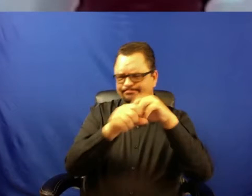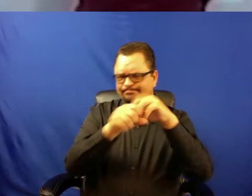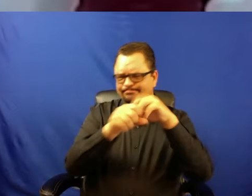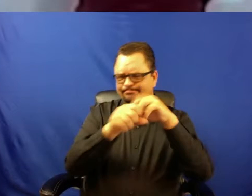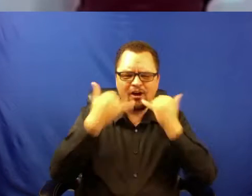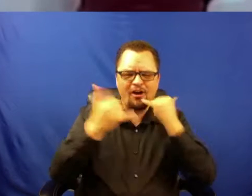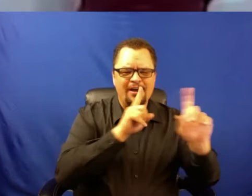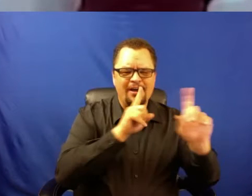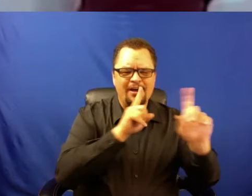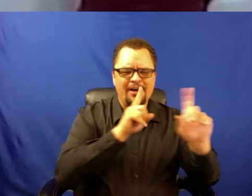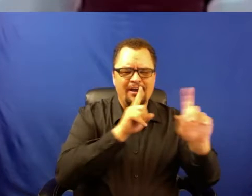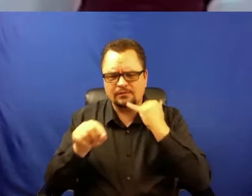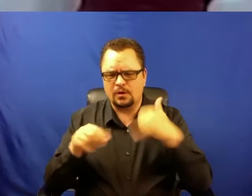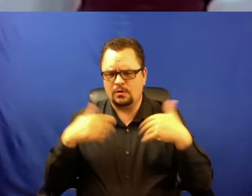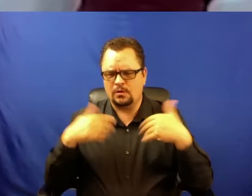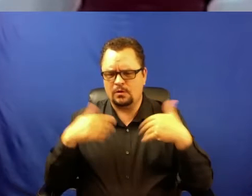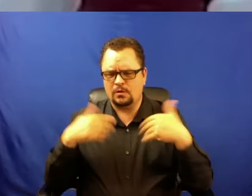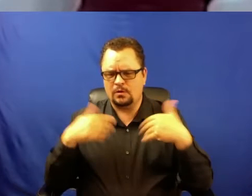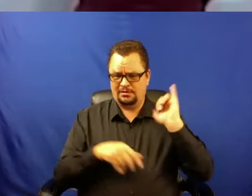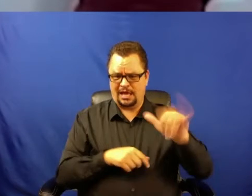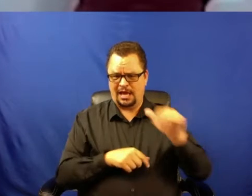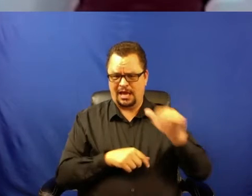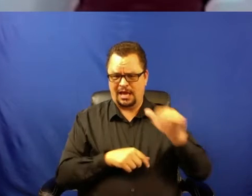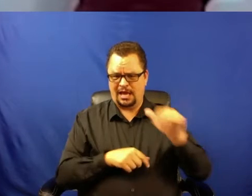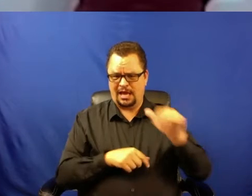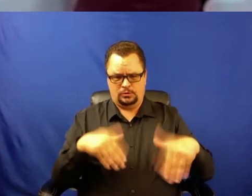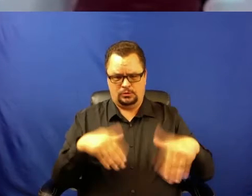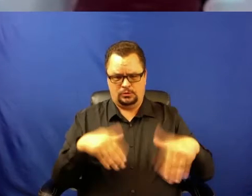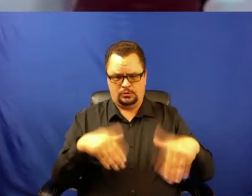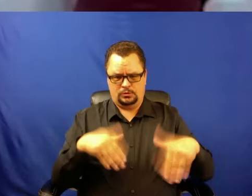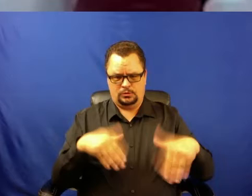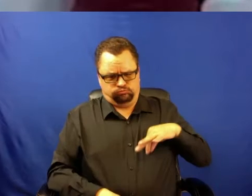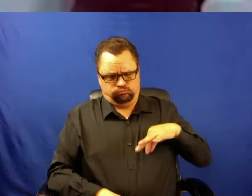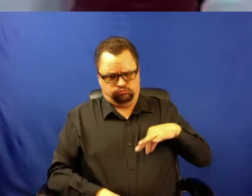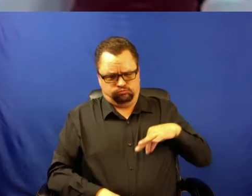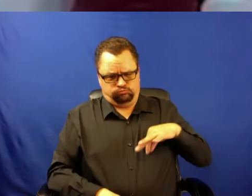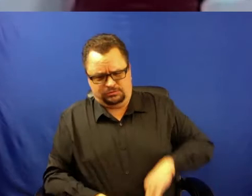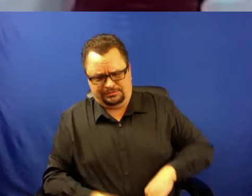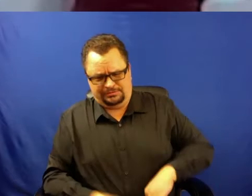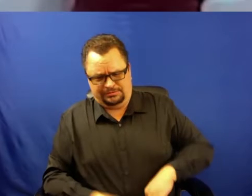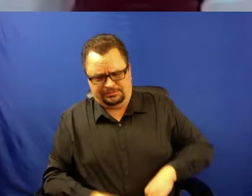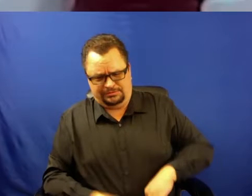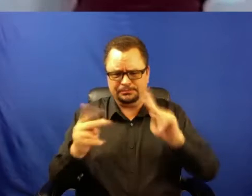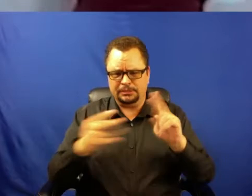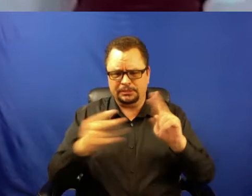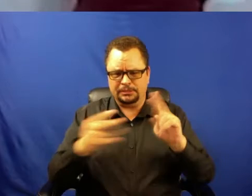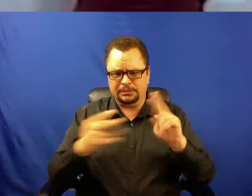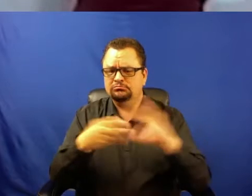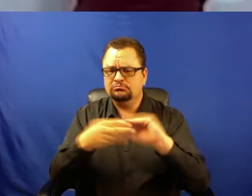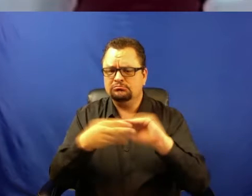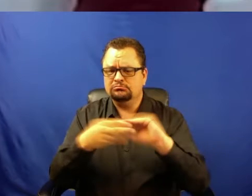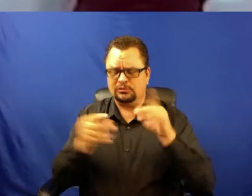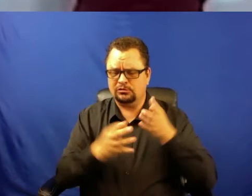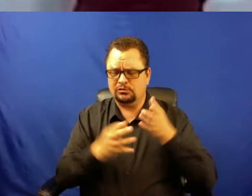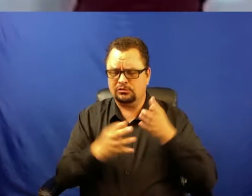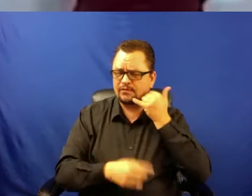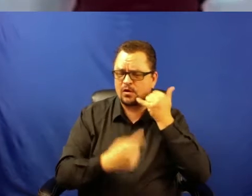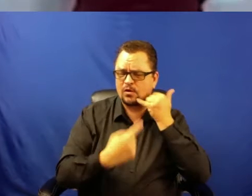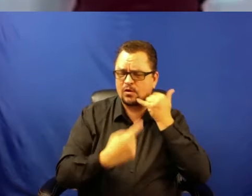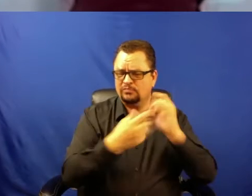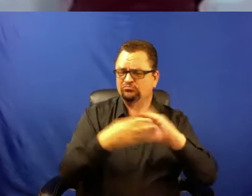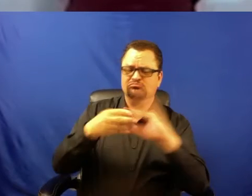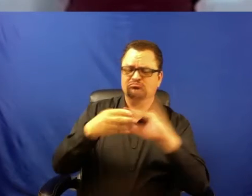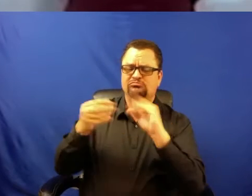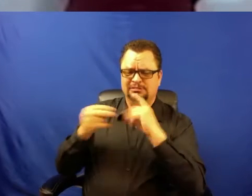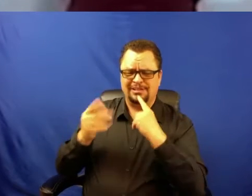People who I called are very grateful that we offered this opportunity because they could not get out of their house. Mm-hmm. And we're afraid that